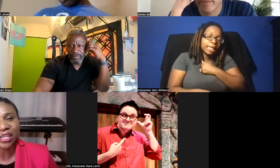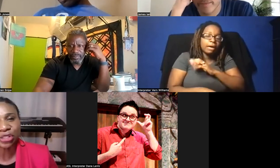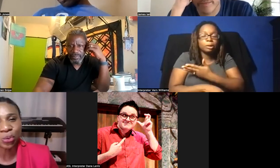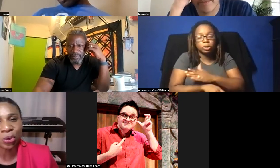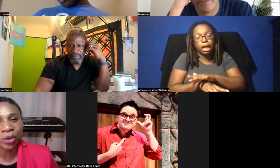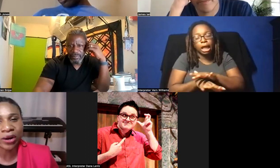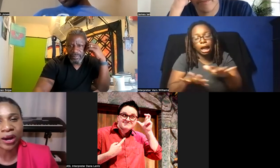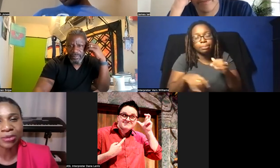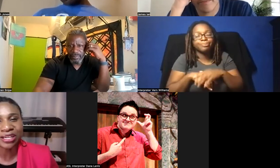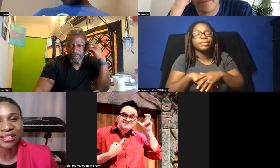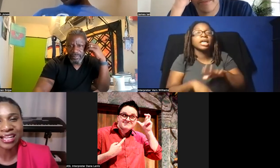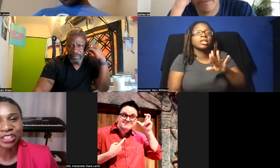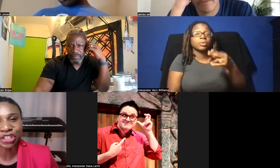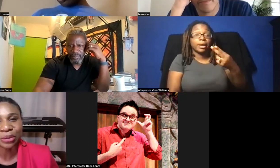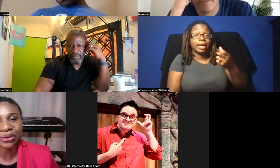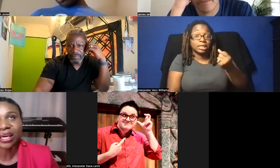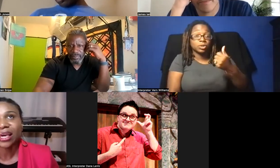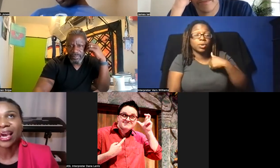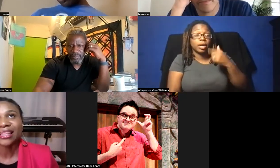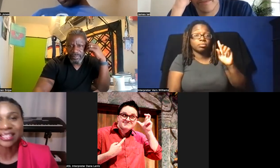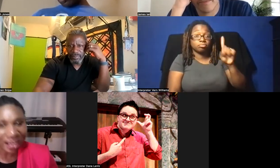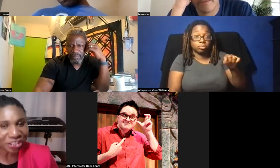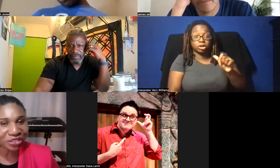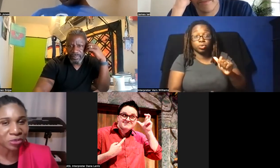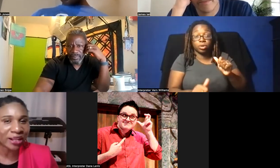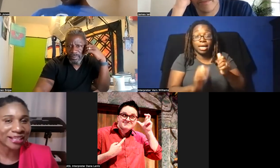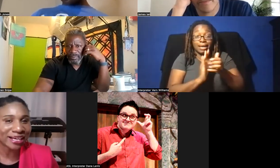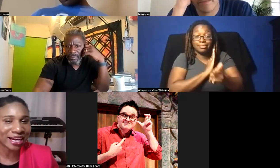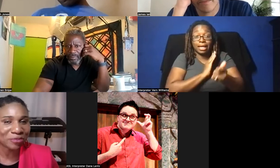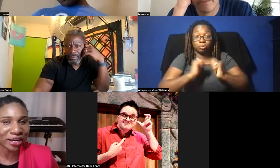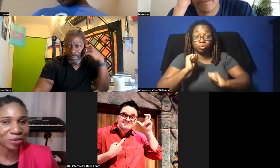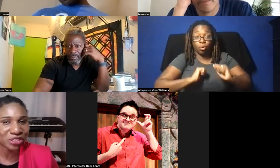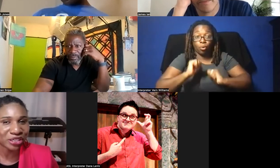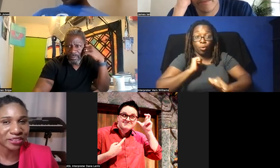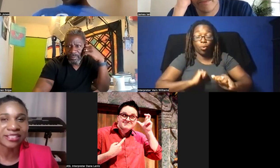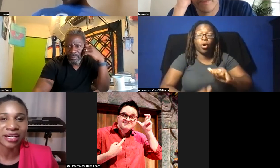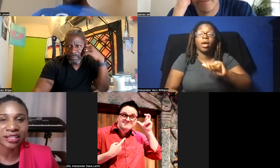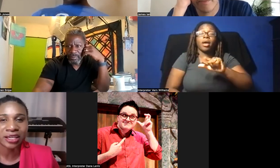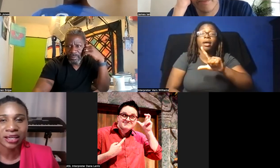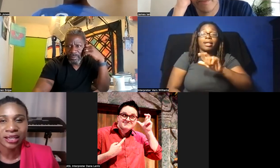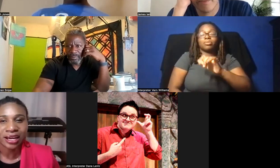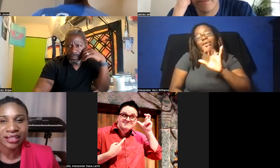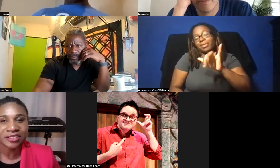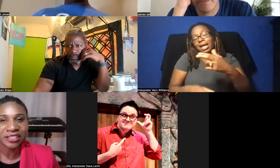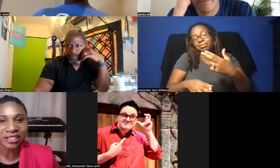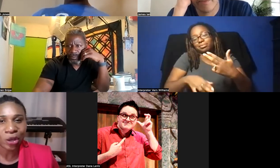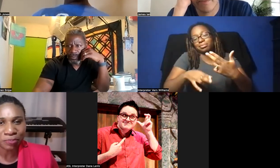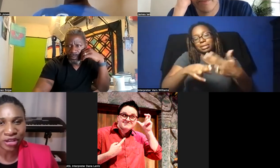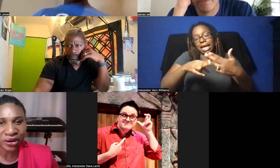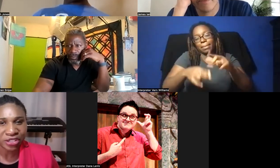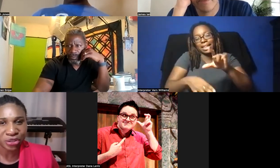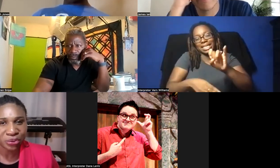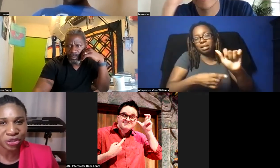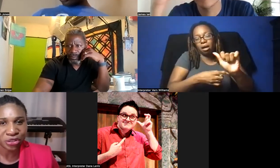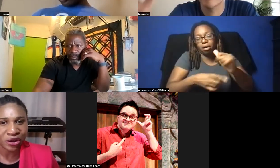point in high school where I was at a talent show and they said, Lachi, or well, at that time, my name was Lisa. And they said, Lisa, go up